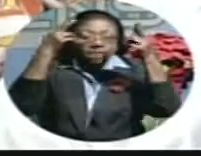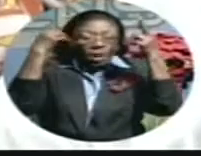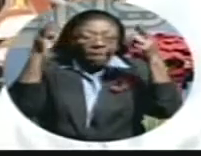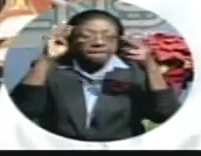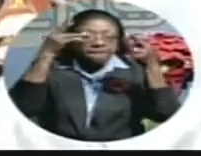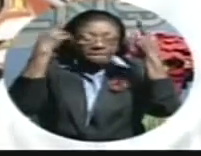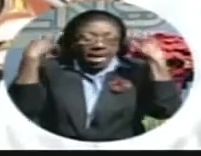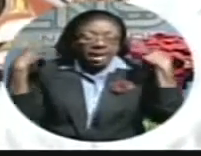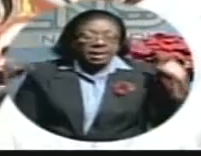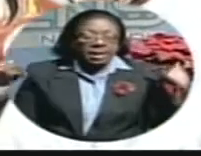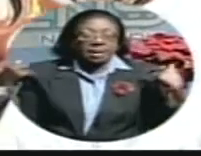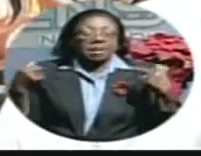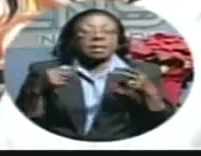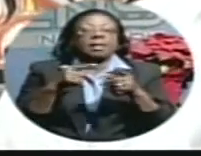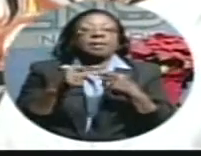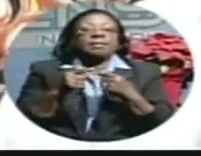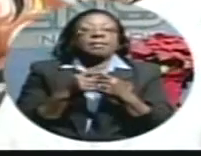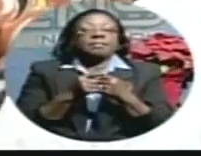Caribbean guy,